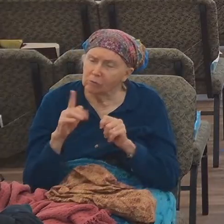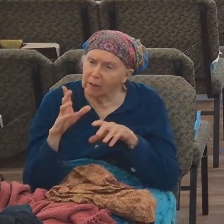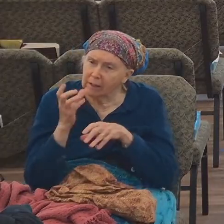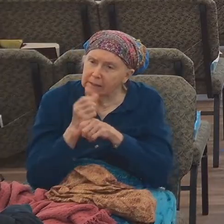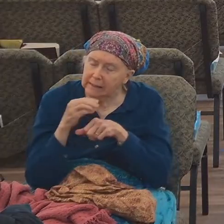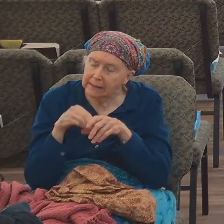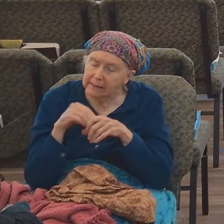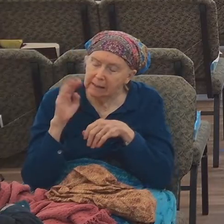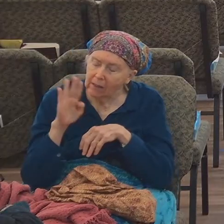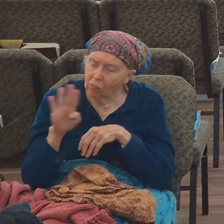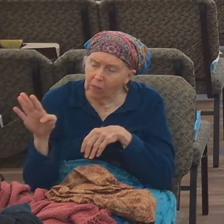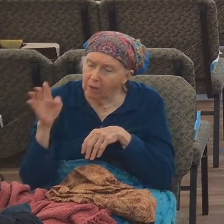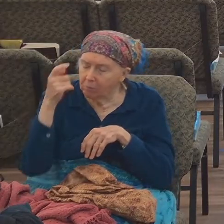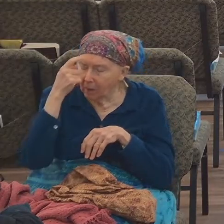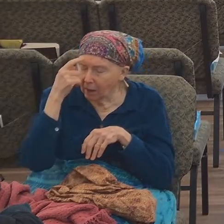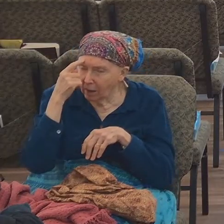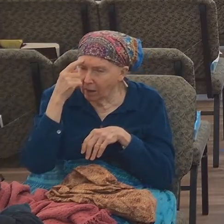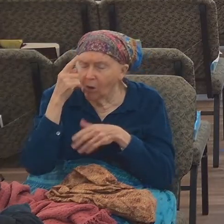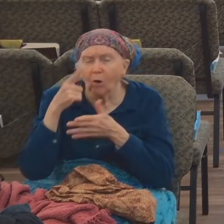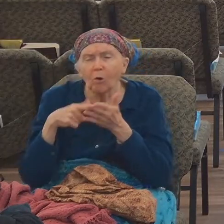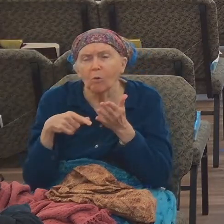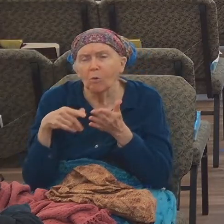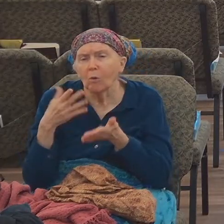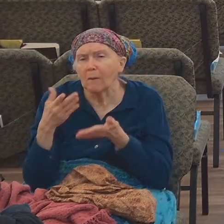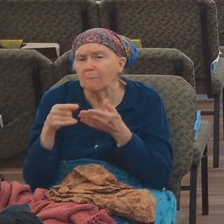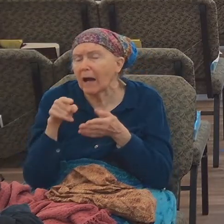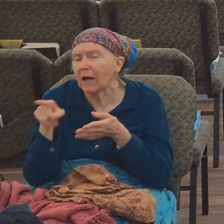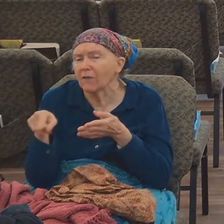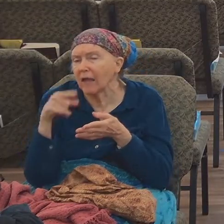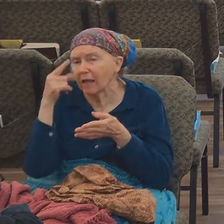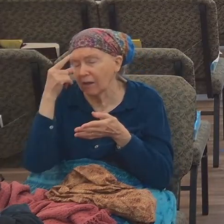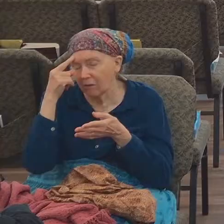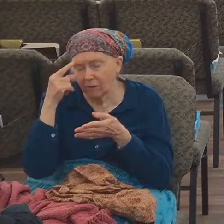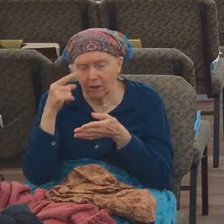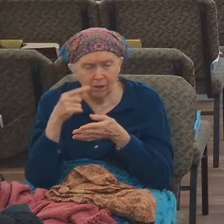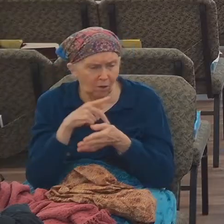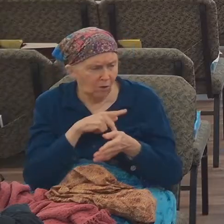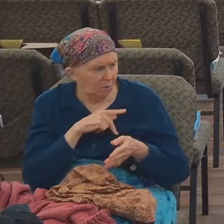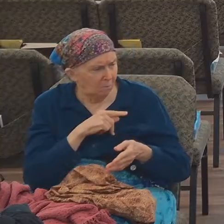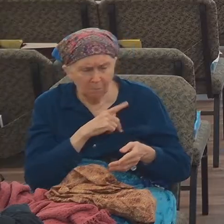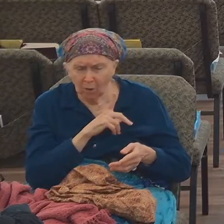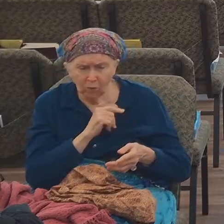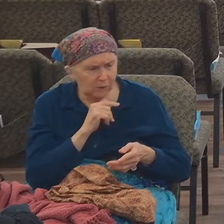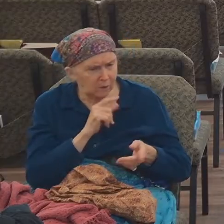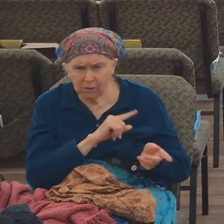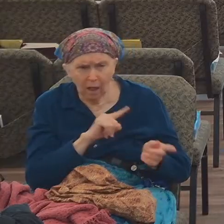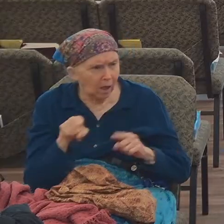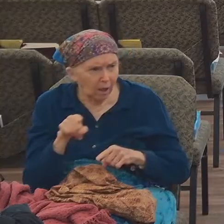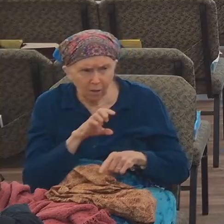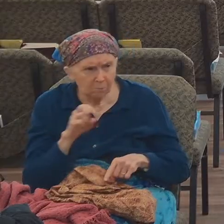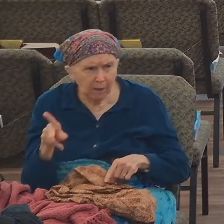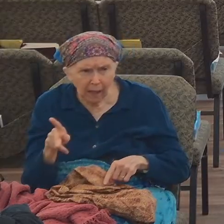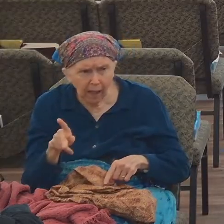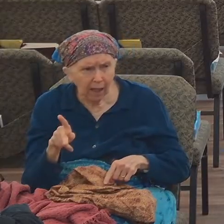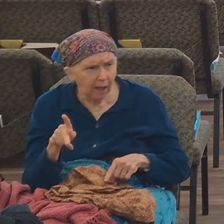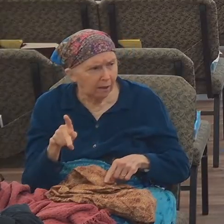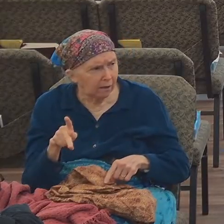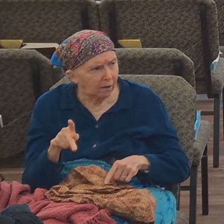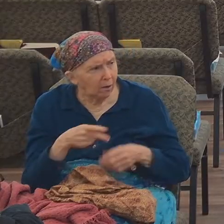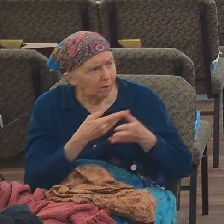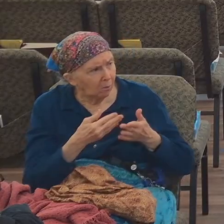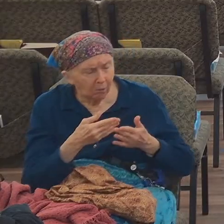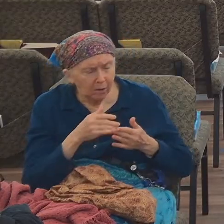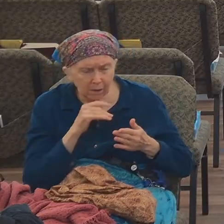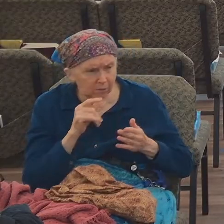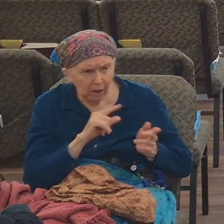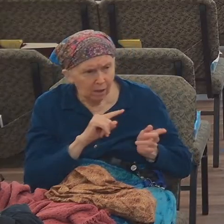wonder, okay, what might they think? That he didn't come back, that he's not coming back, right?